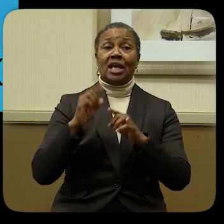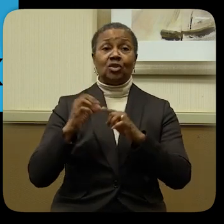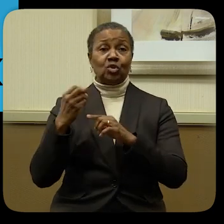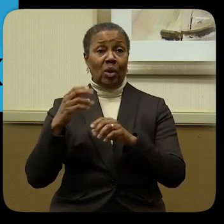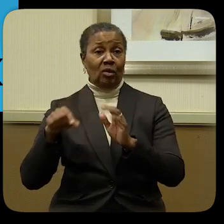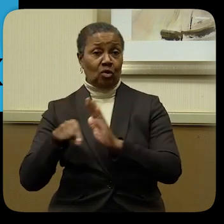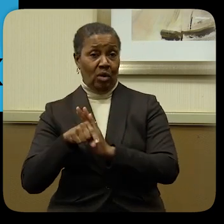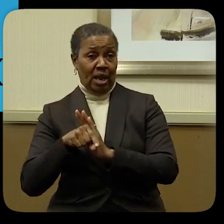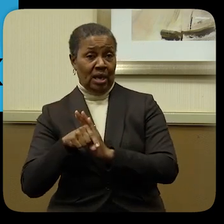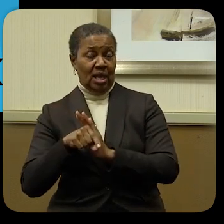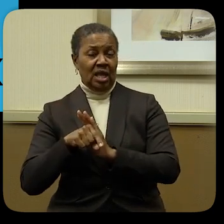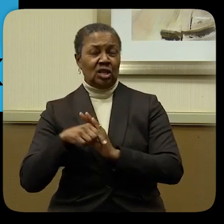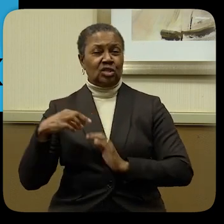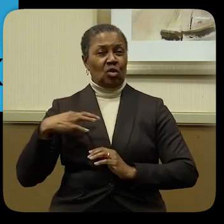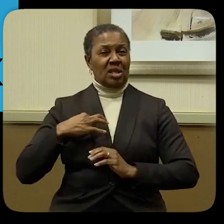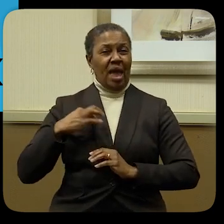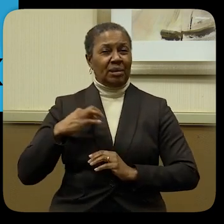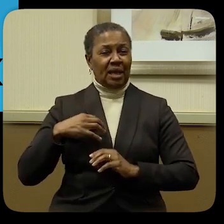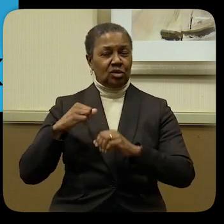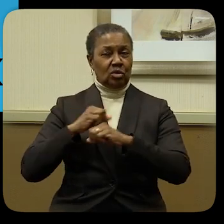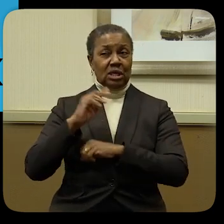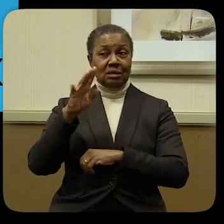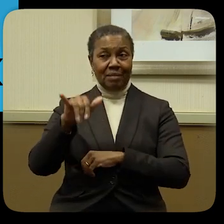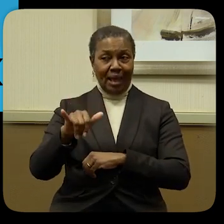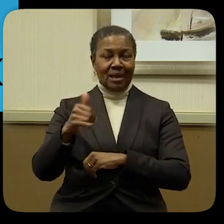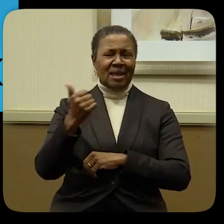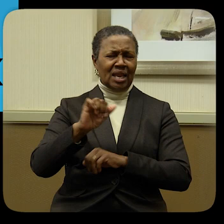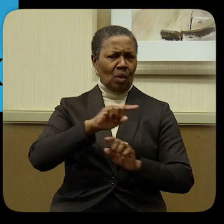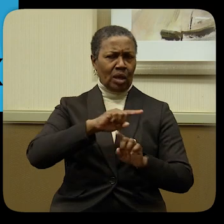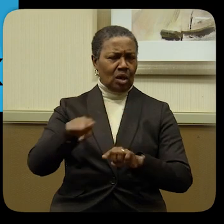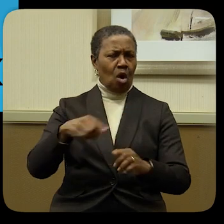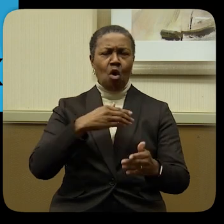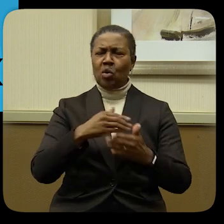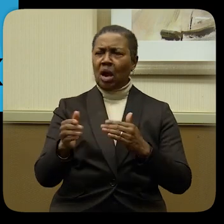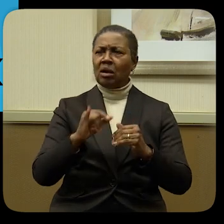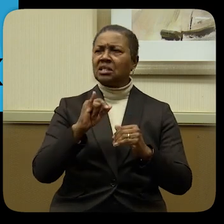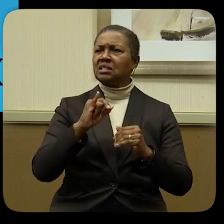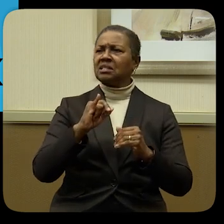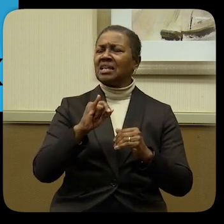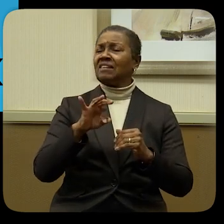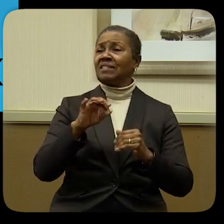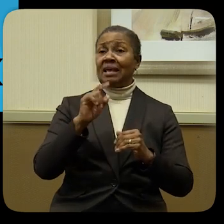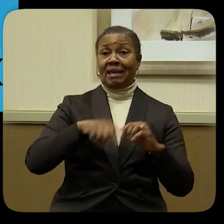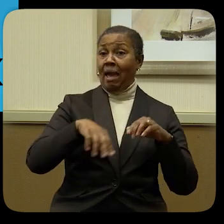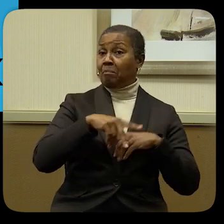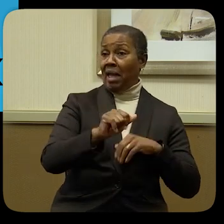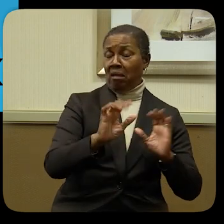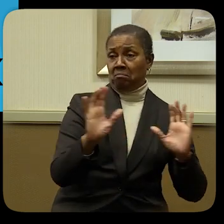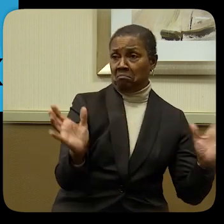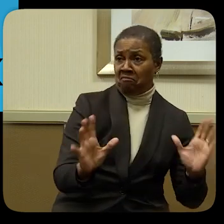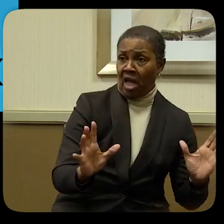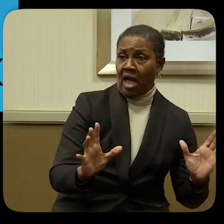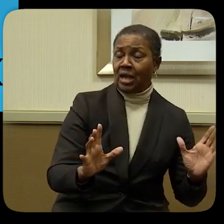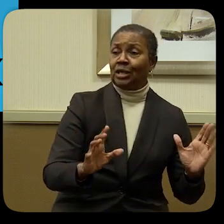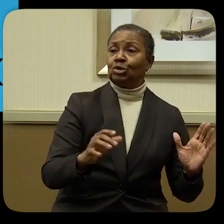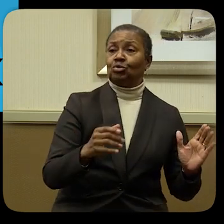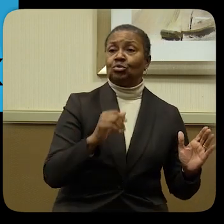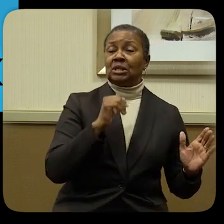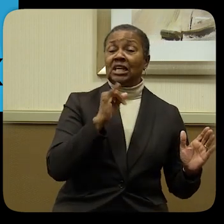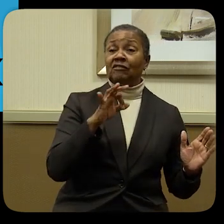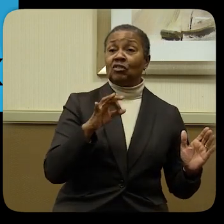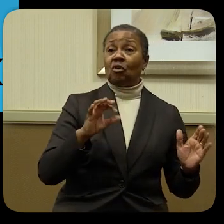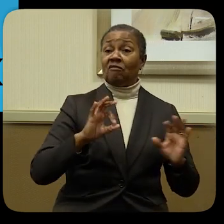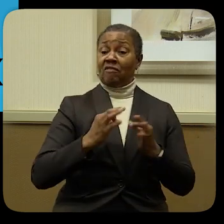usually come out in May, and anyone can go regardless of their ability to pay. So it slides down to $0, or if you're